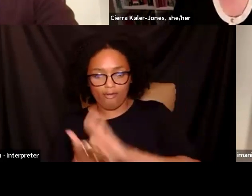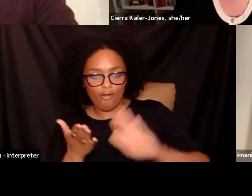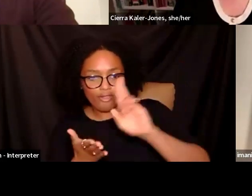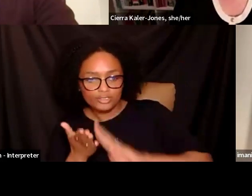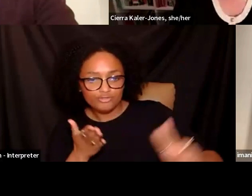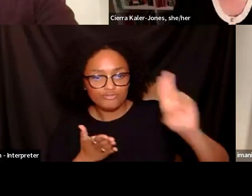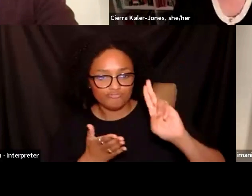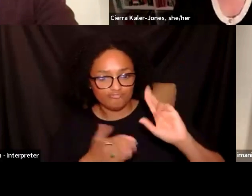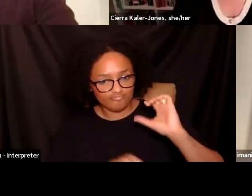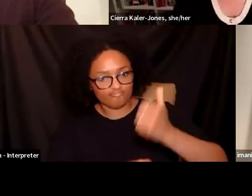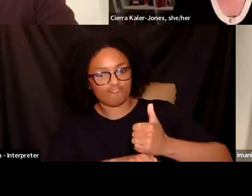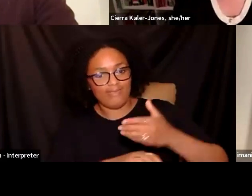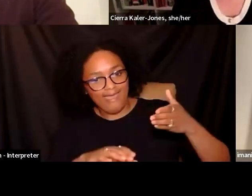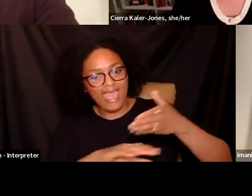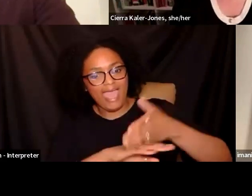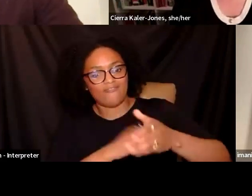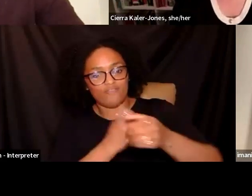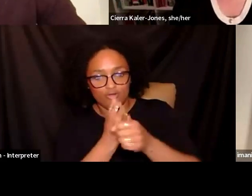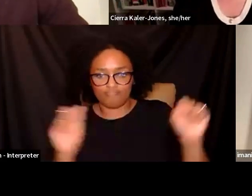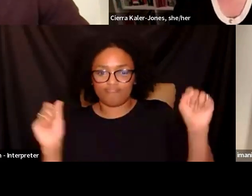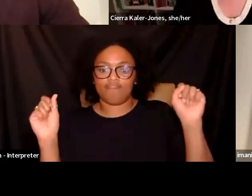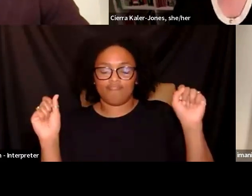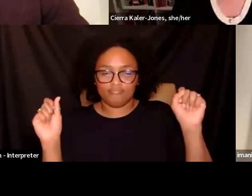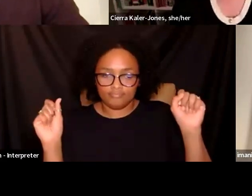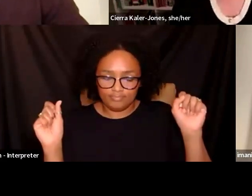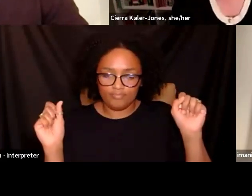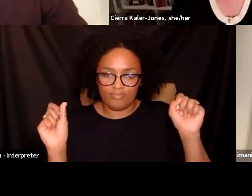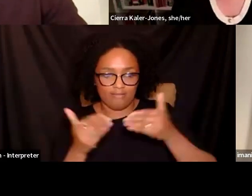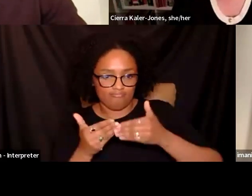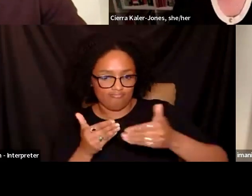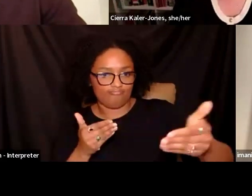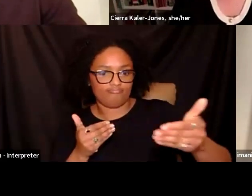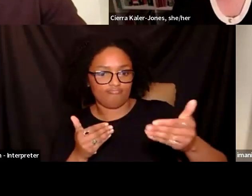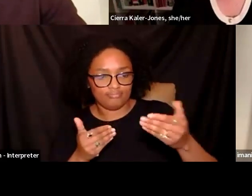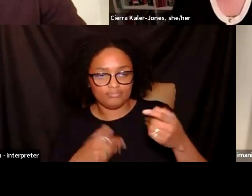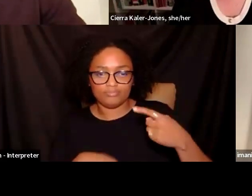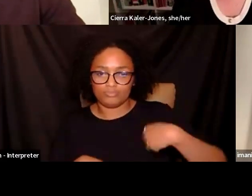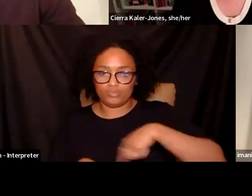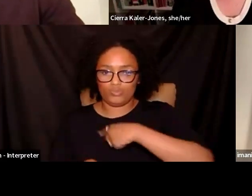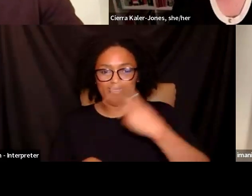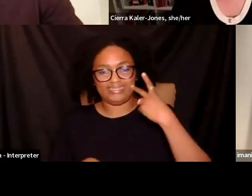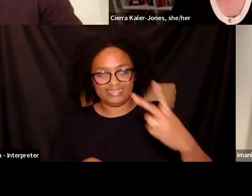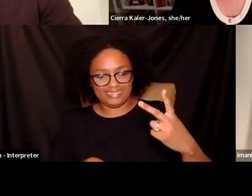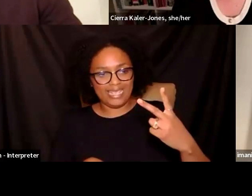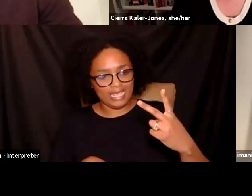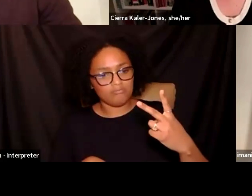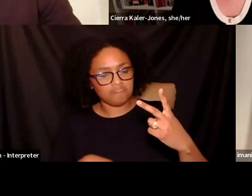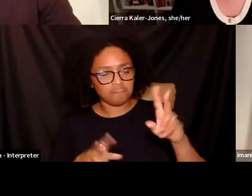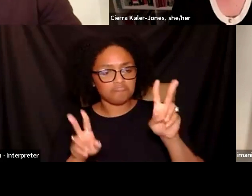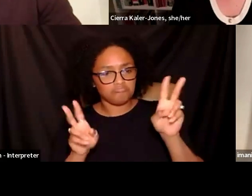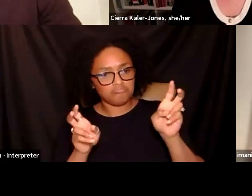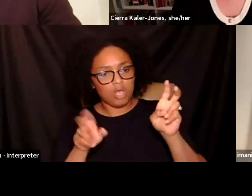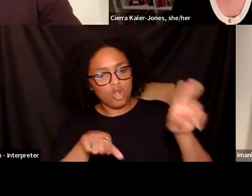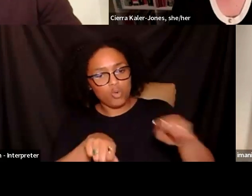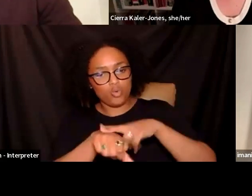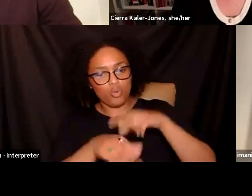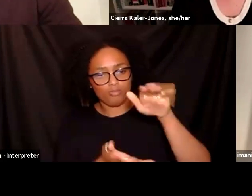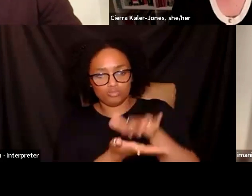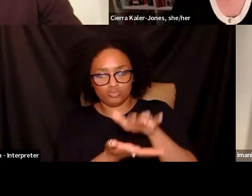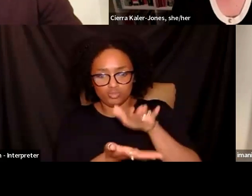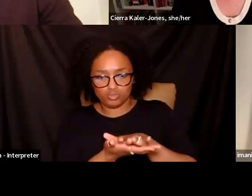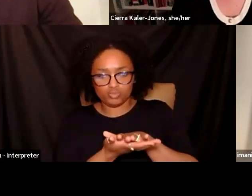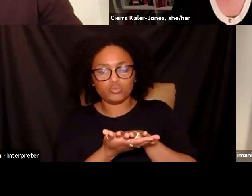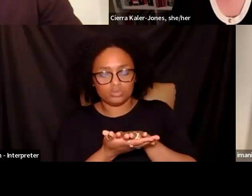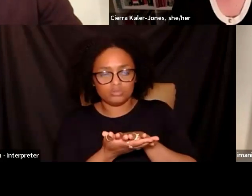right after emancipation and in the decades following, they really are overwhelmingly normal schools at the beginning, right? There's